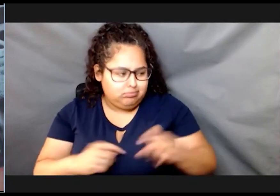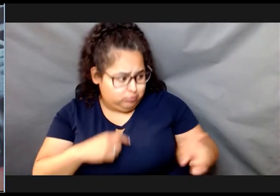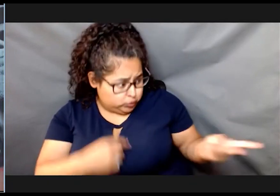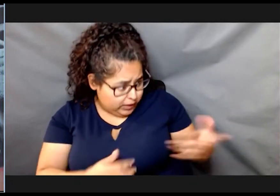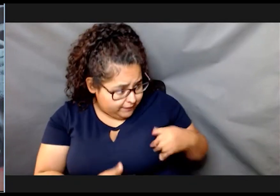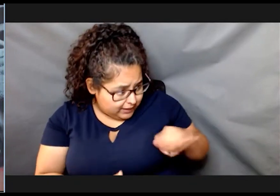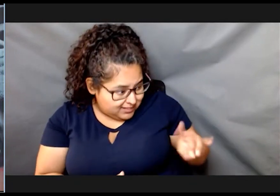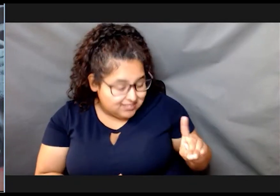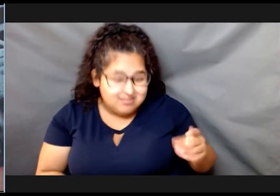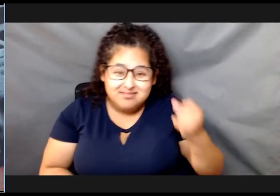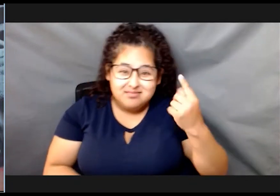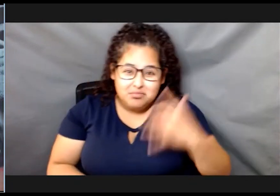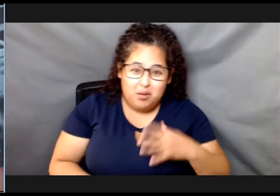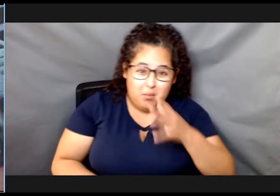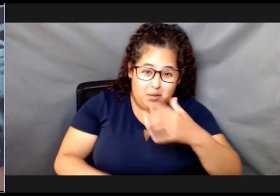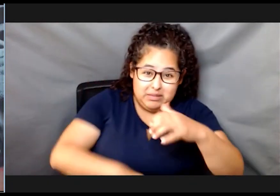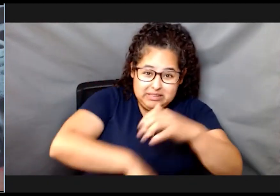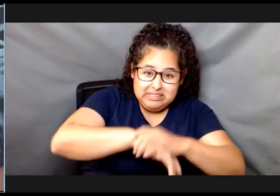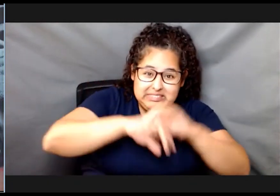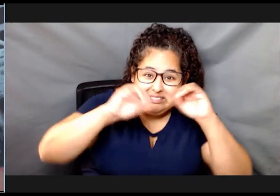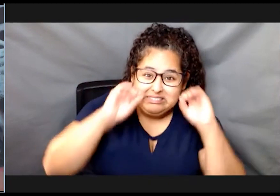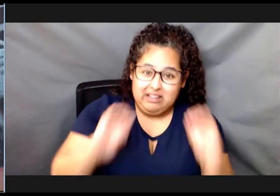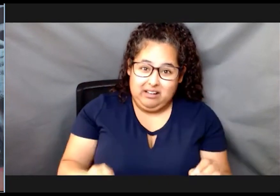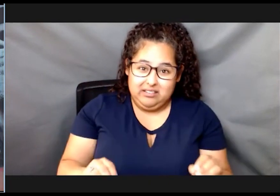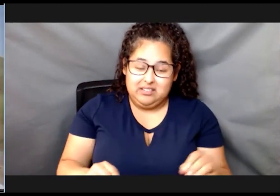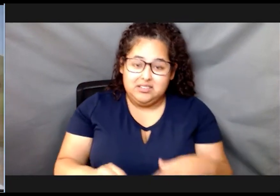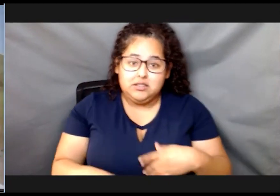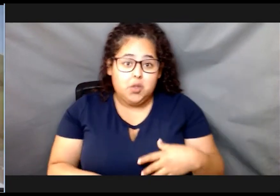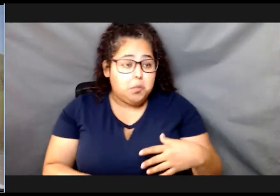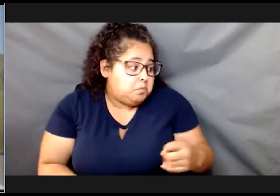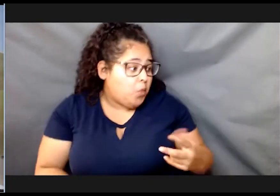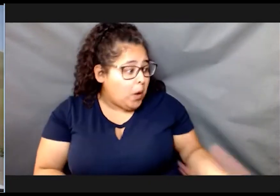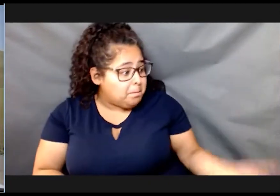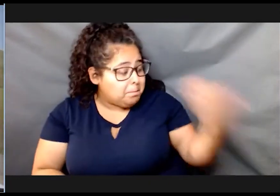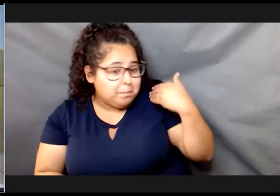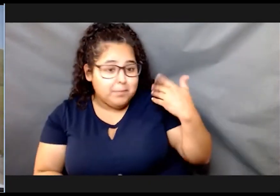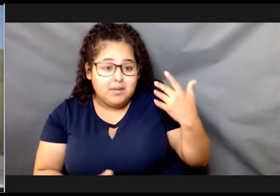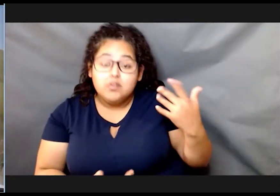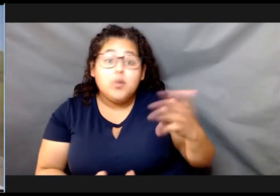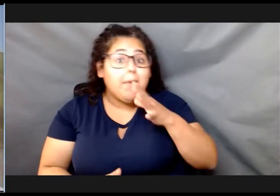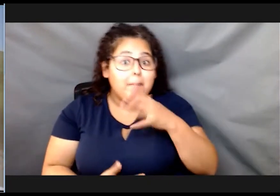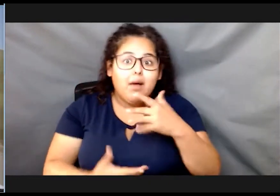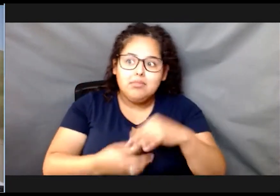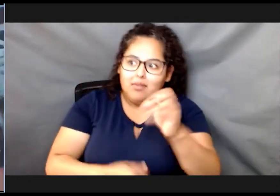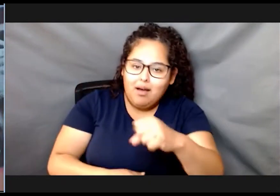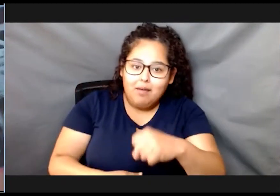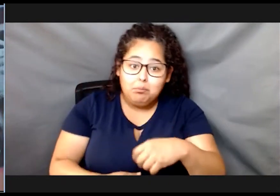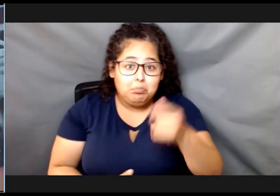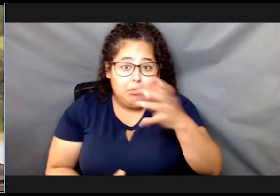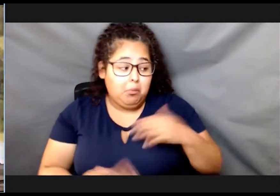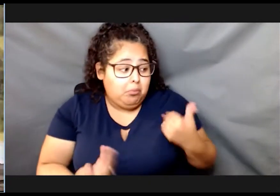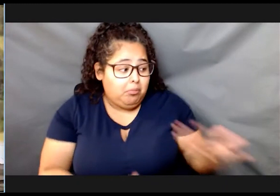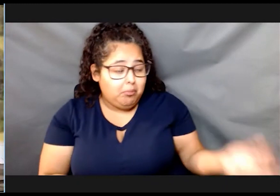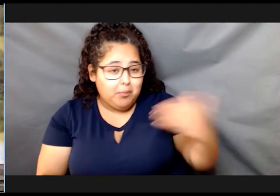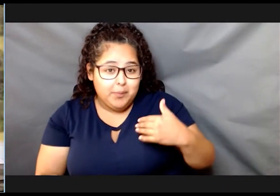said, yes, we do. She just said yes, and he was like, okay, come on. And on the last checkpoint, because when we got to it,